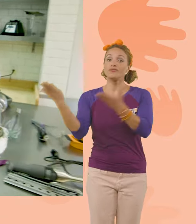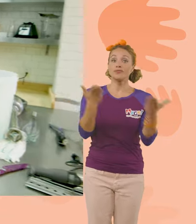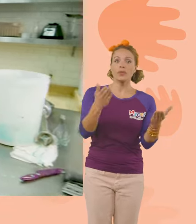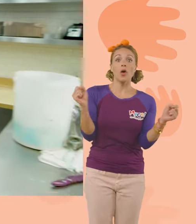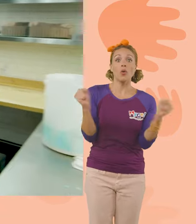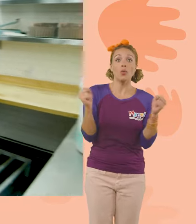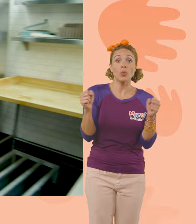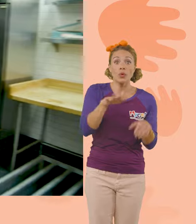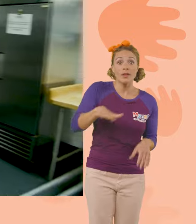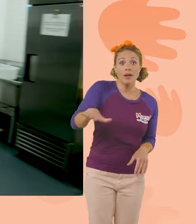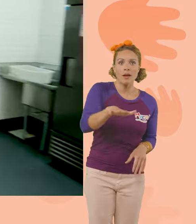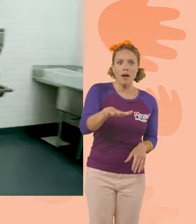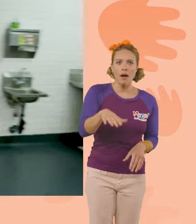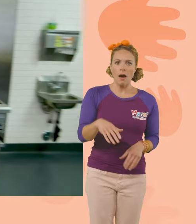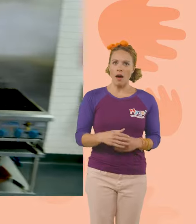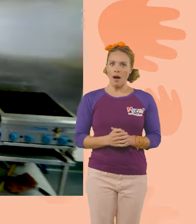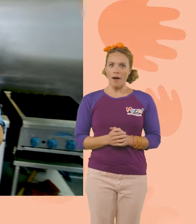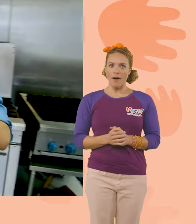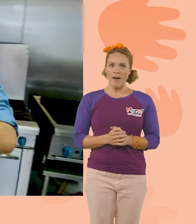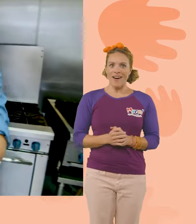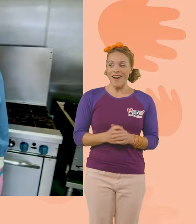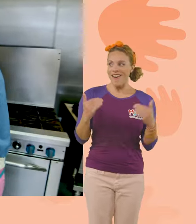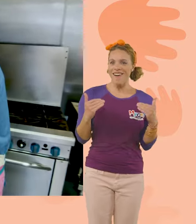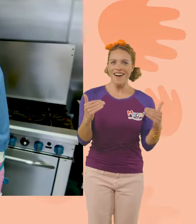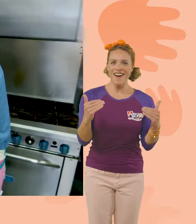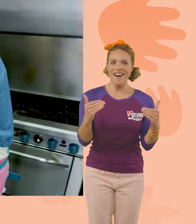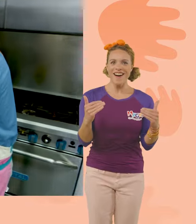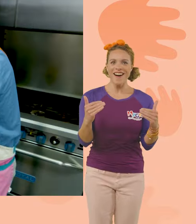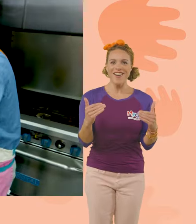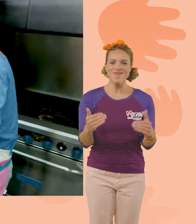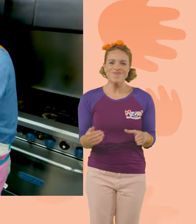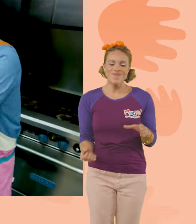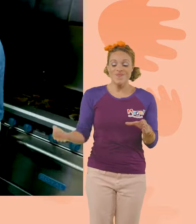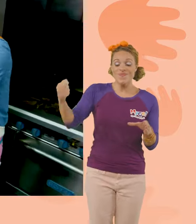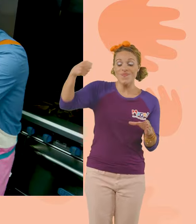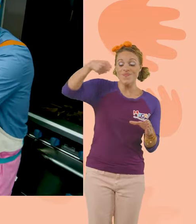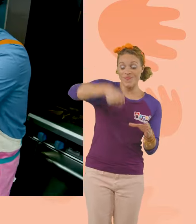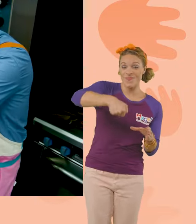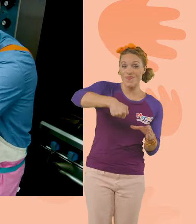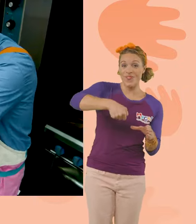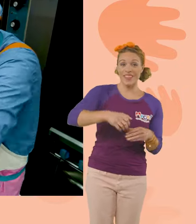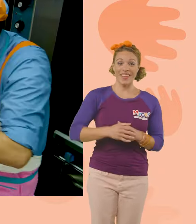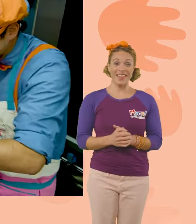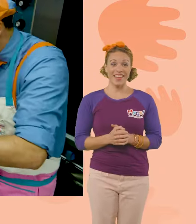to the cooling station. Here we go. Set it down.